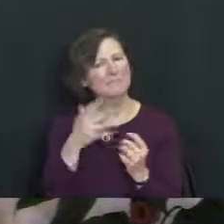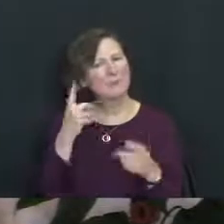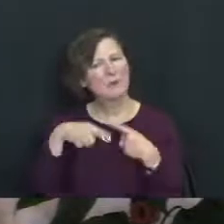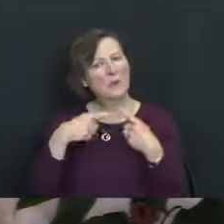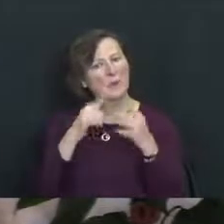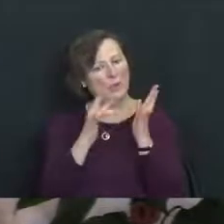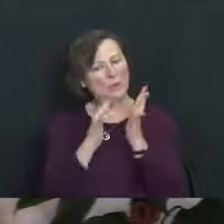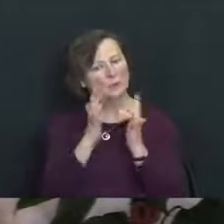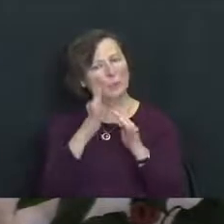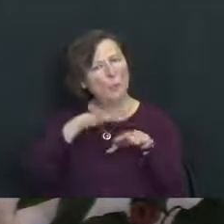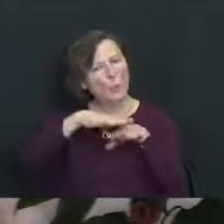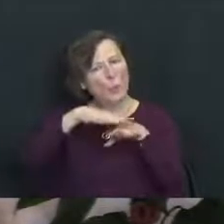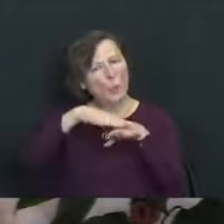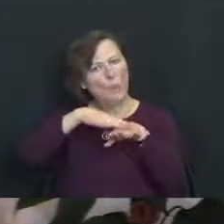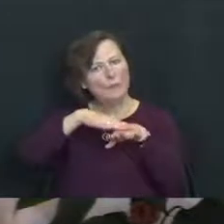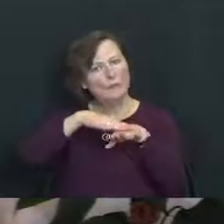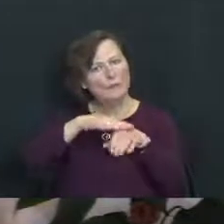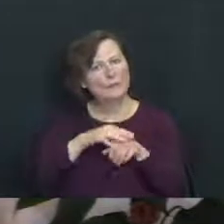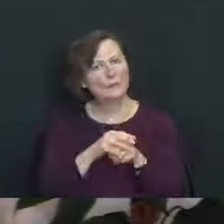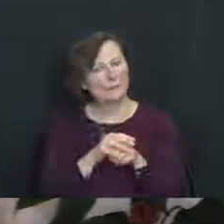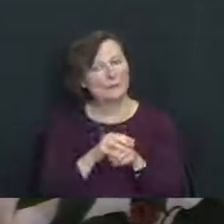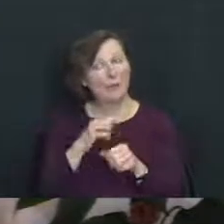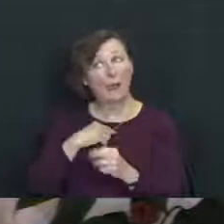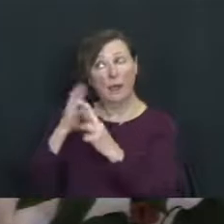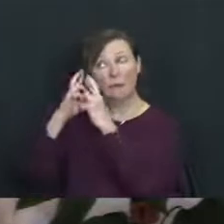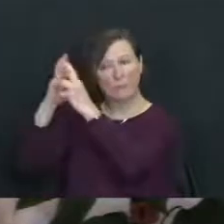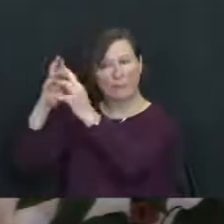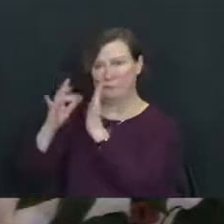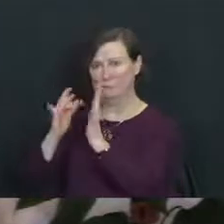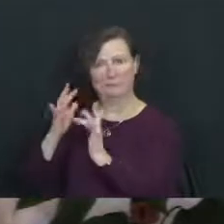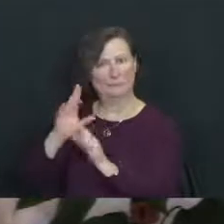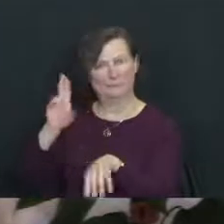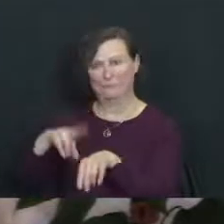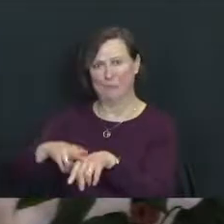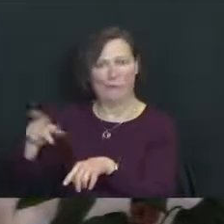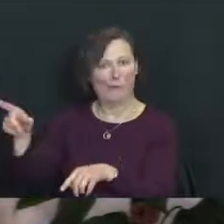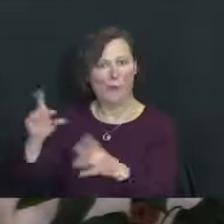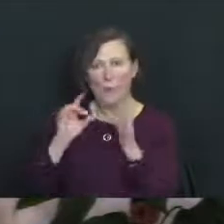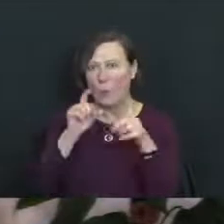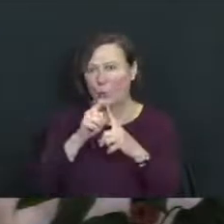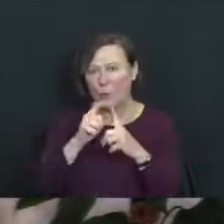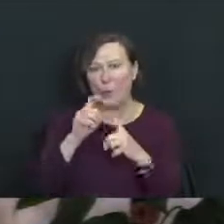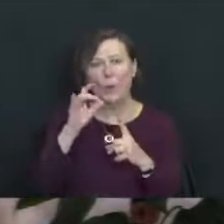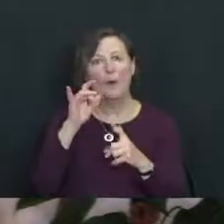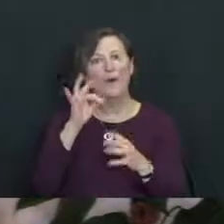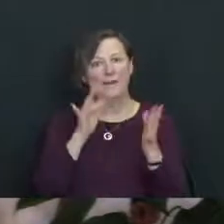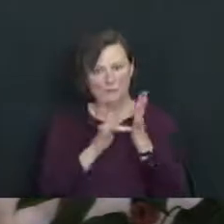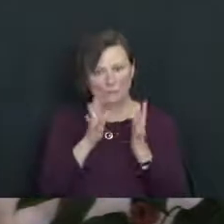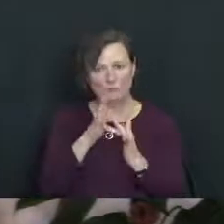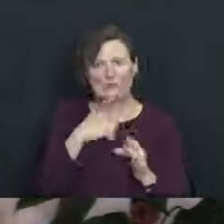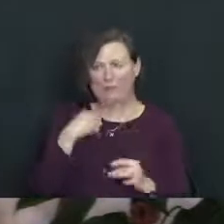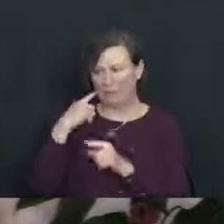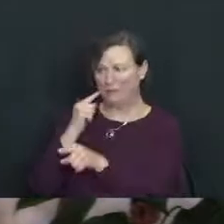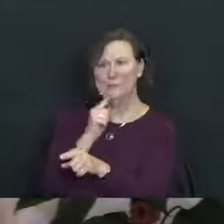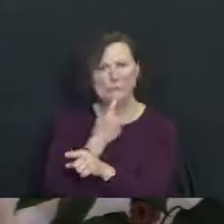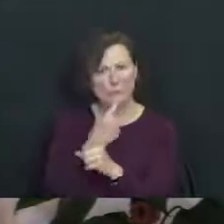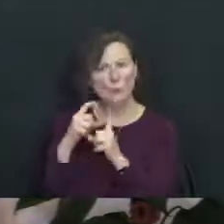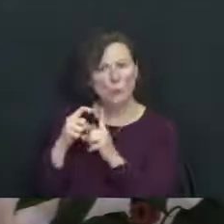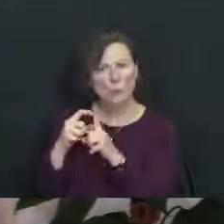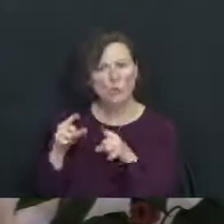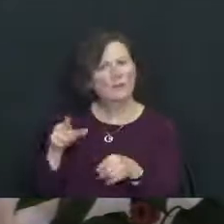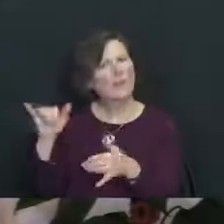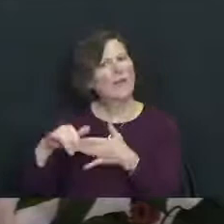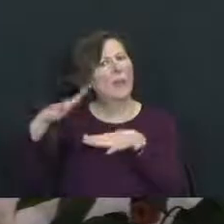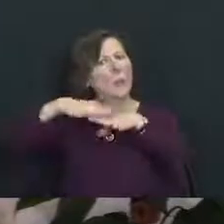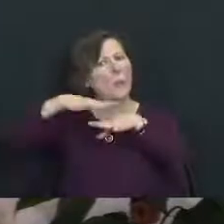Jesus' warning? I respect Jesus, the words of Jesus. I take them seriously. So what about that warning